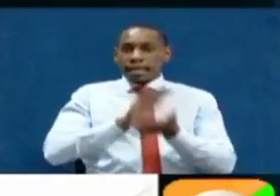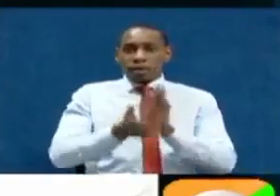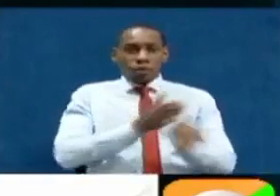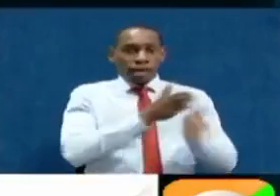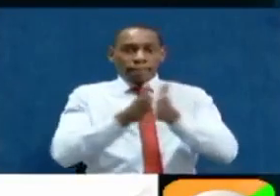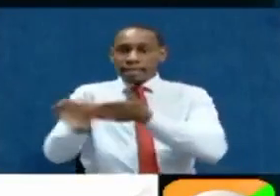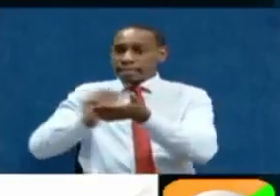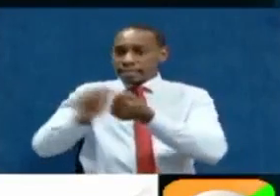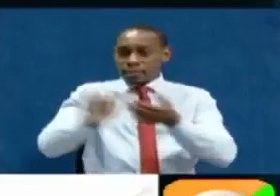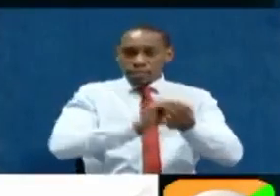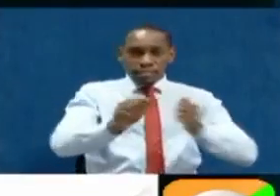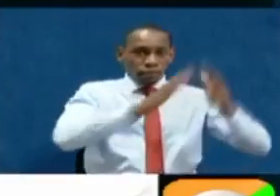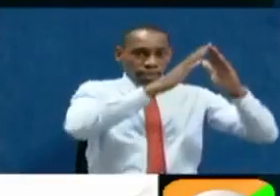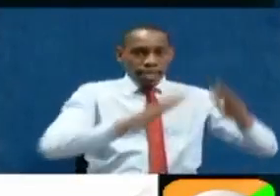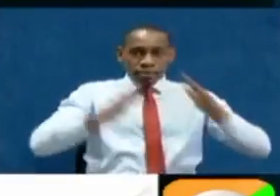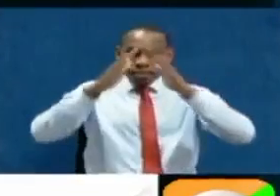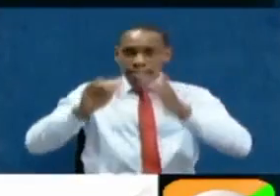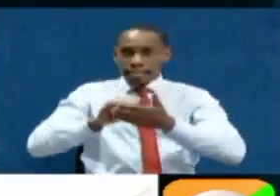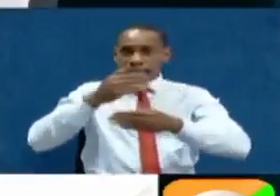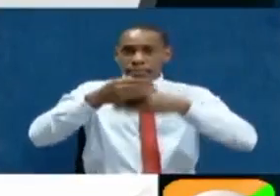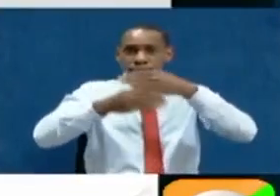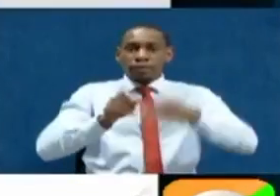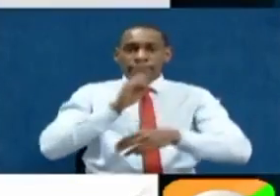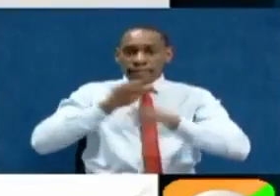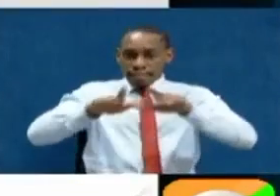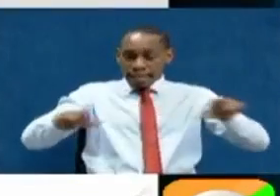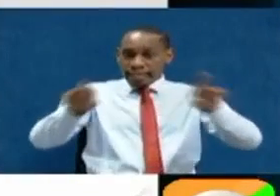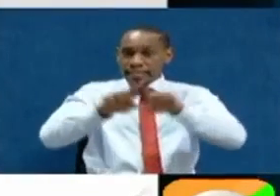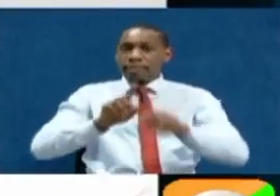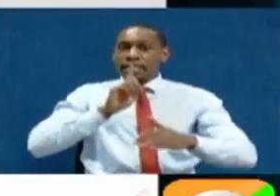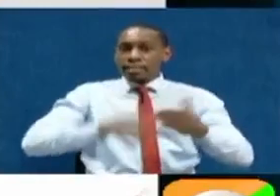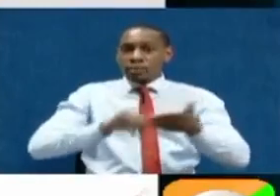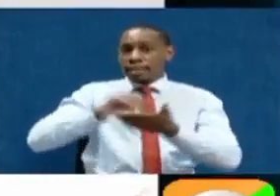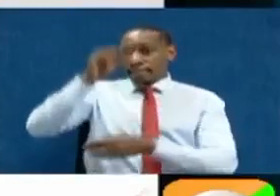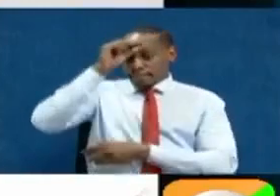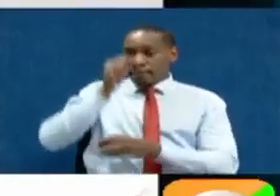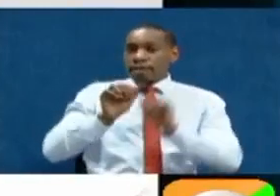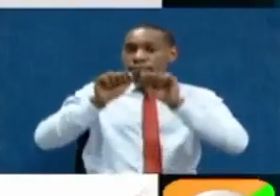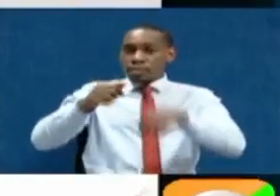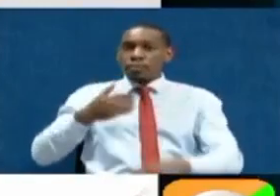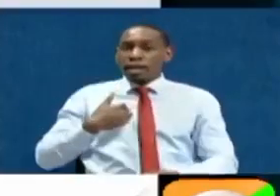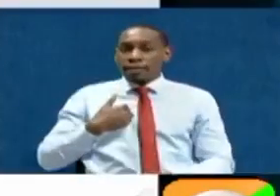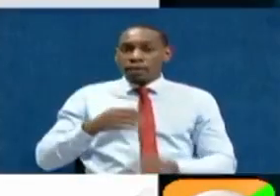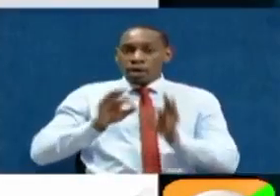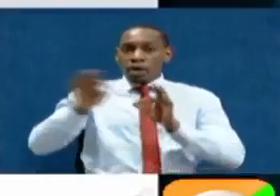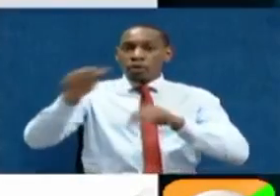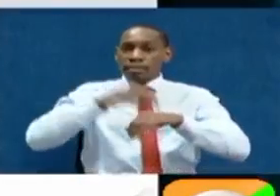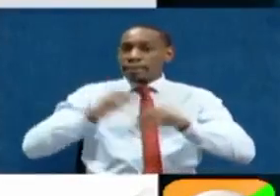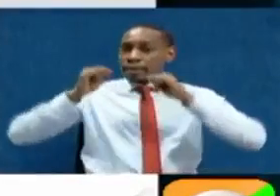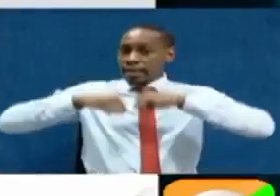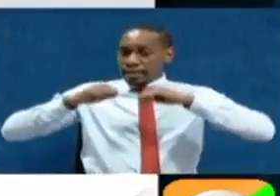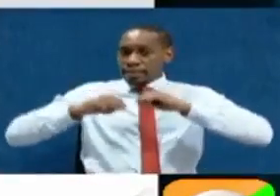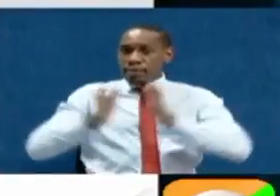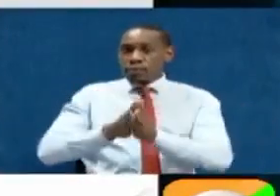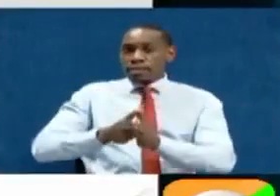plan to demolish the houses standing on the piece of land. He says the government may enter into long-term lease